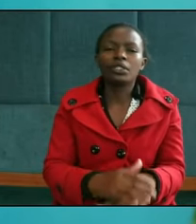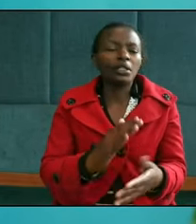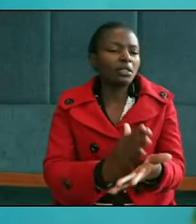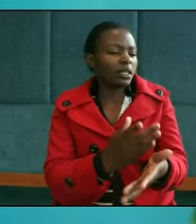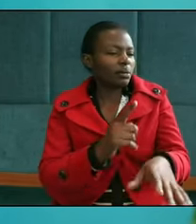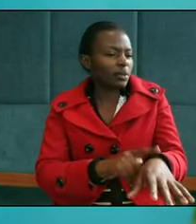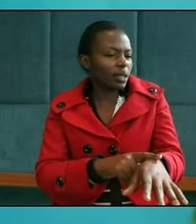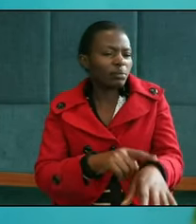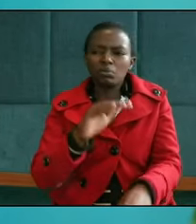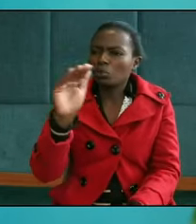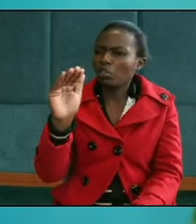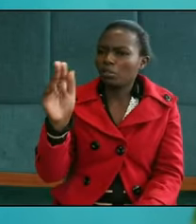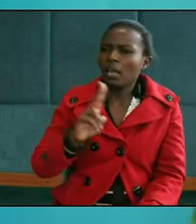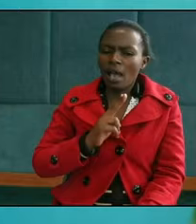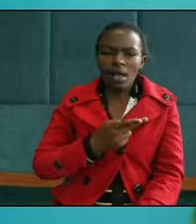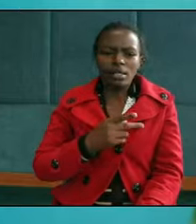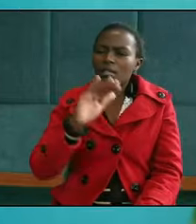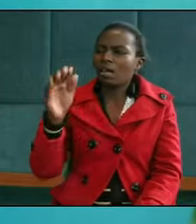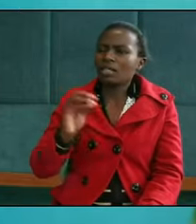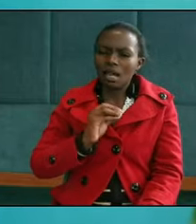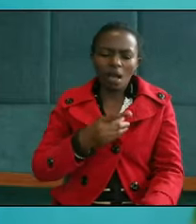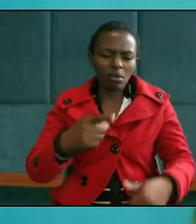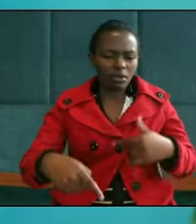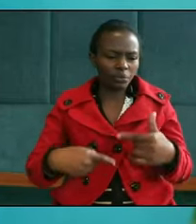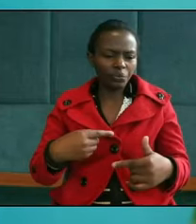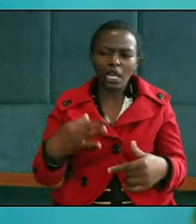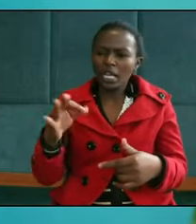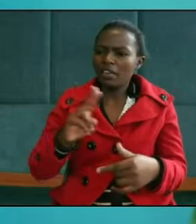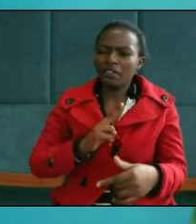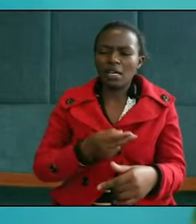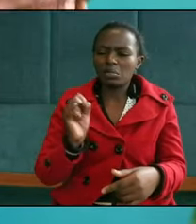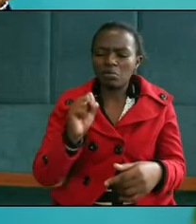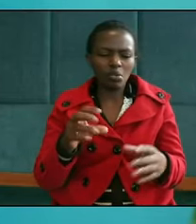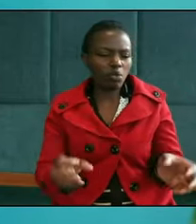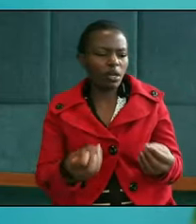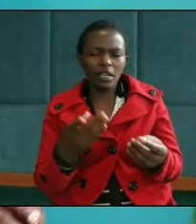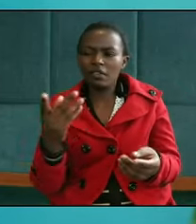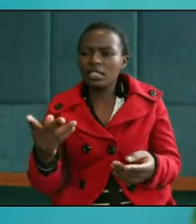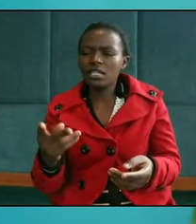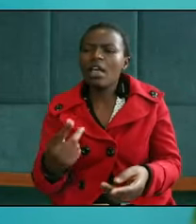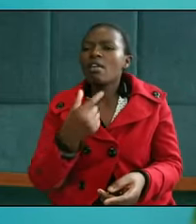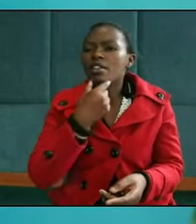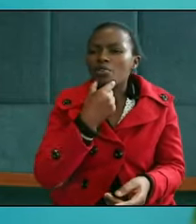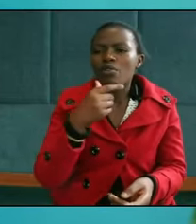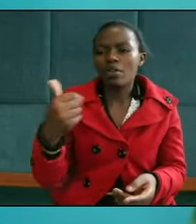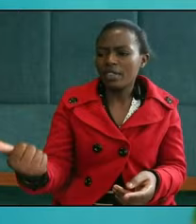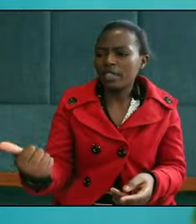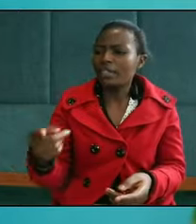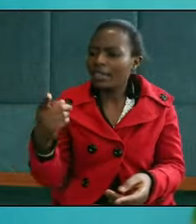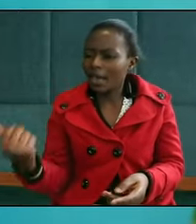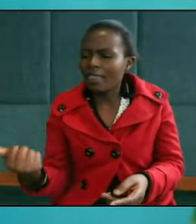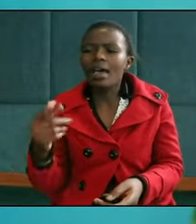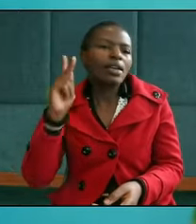Sometimes the question we need to ask ourselves, if we gave this one a Mjaluo, we gave this one a Nandi, we gave this one a Kisii,